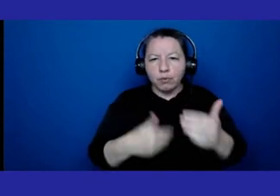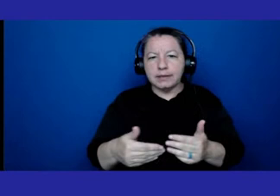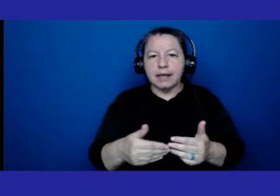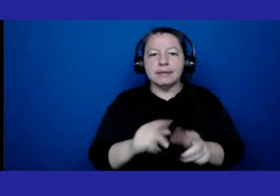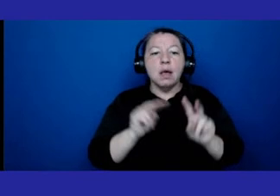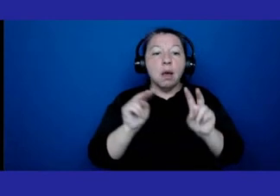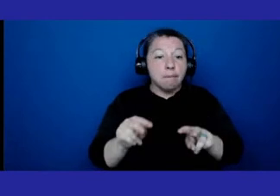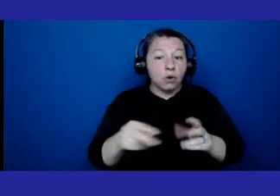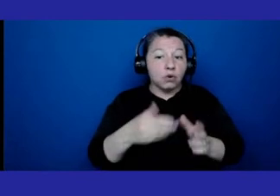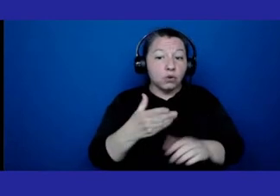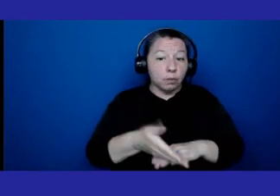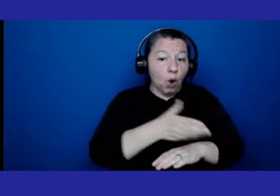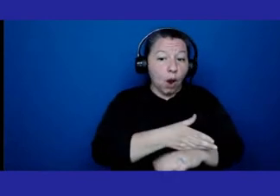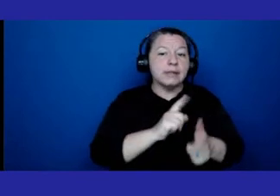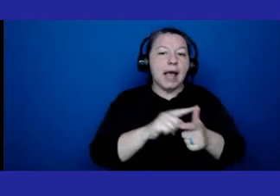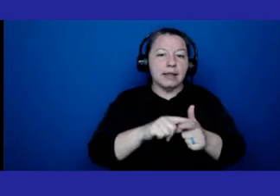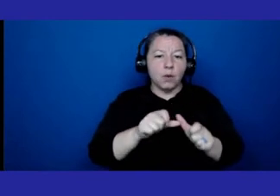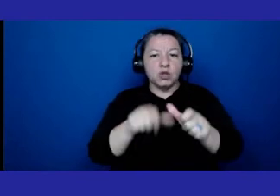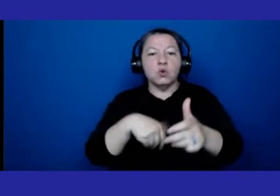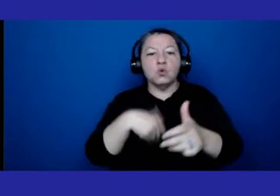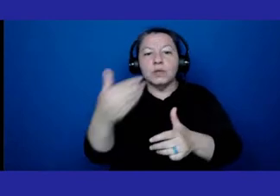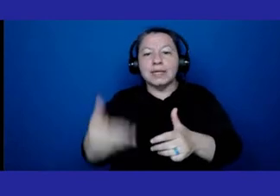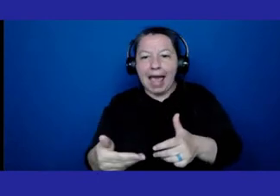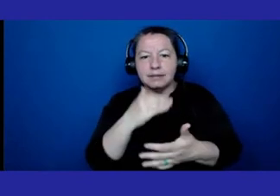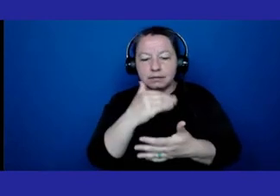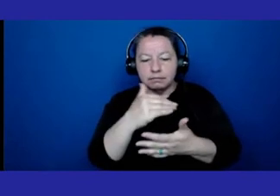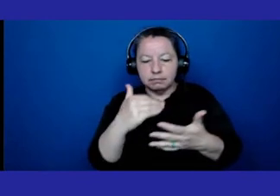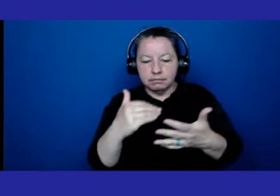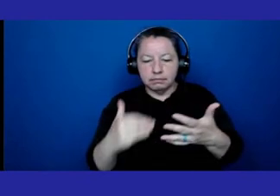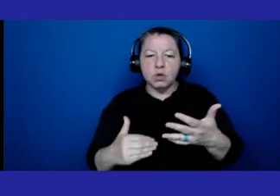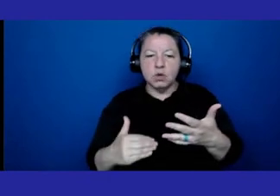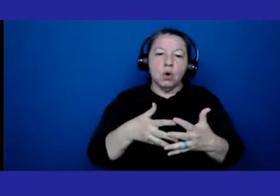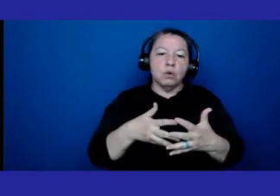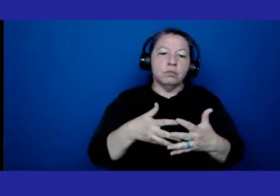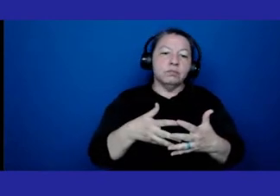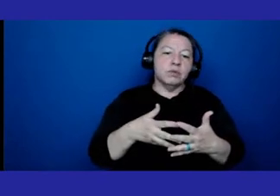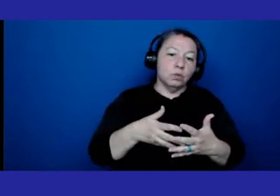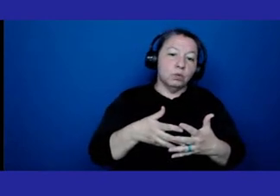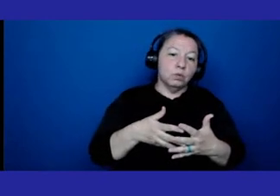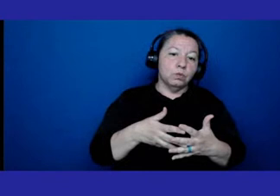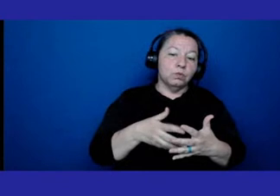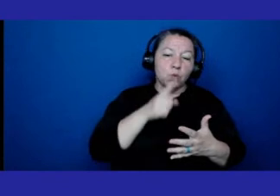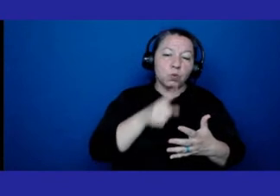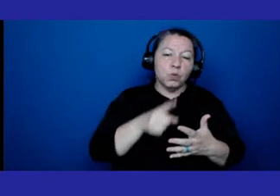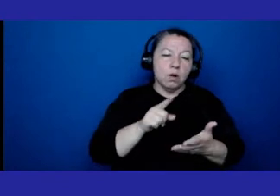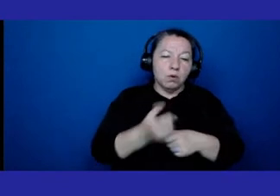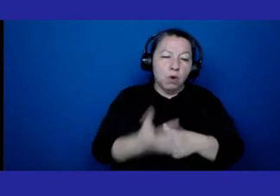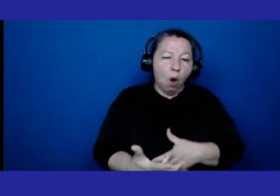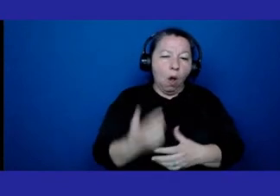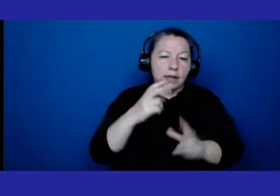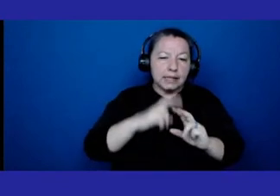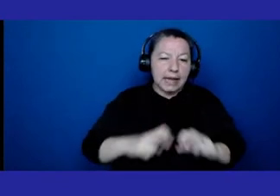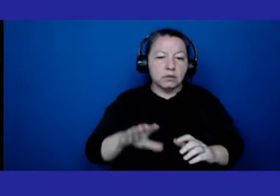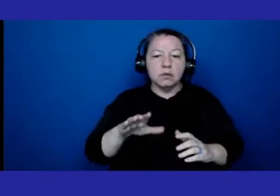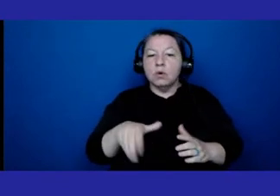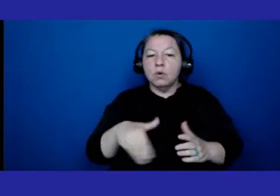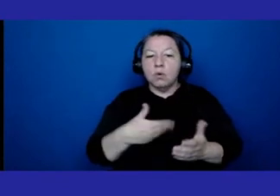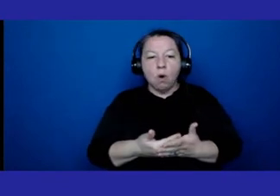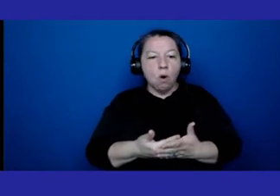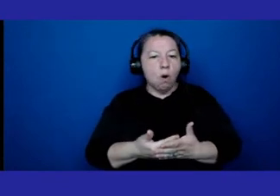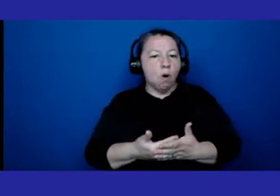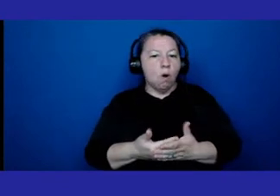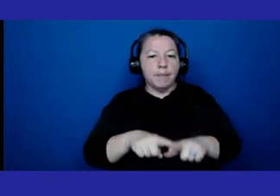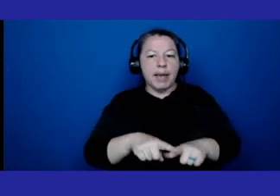monitor the progress, move on to the next, you know, root cause analysis, all of the good hard roll up your sleeves work. And that's the